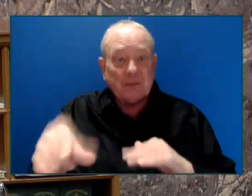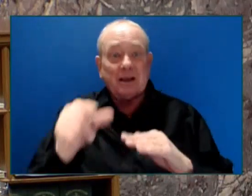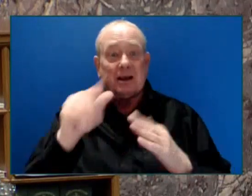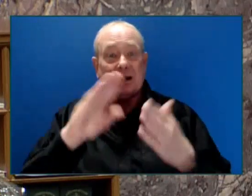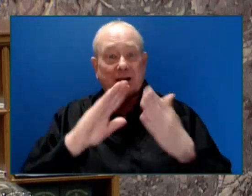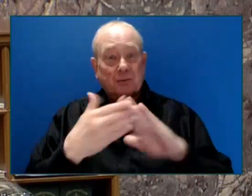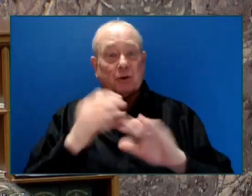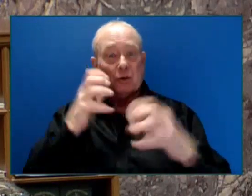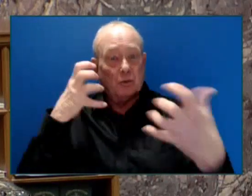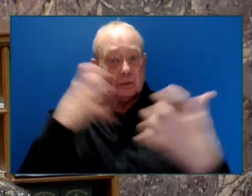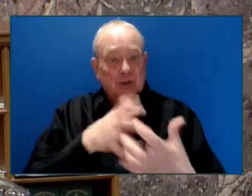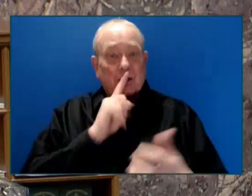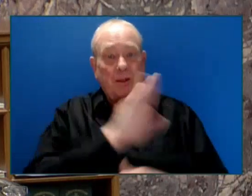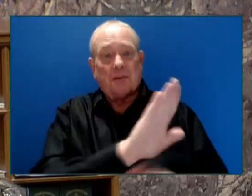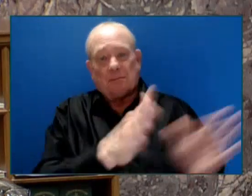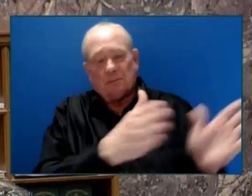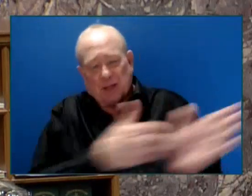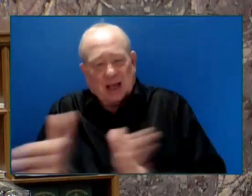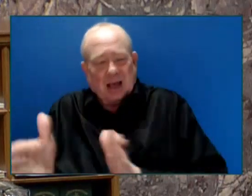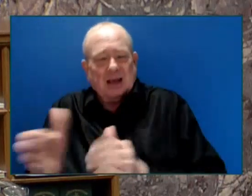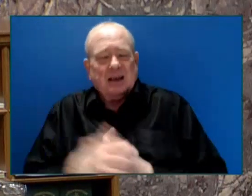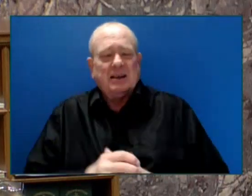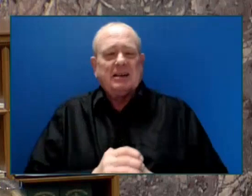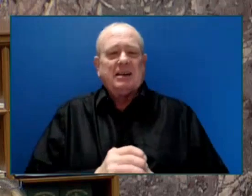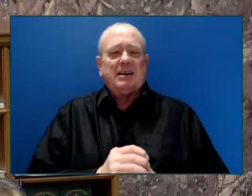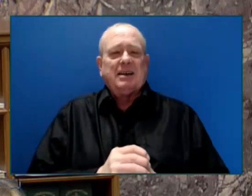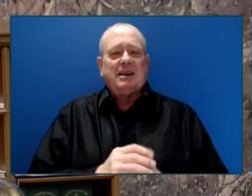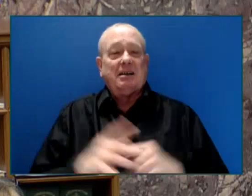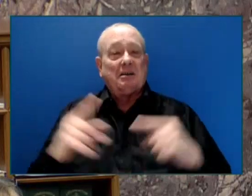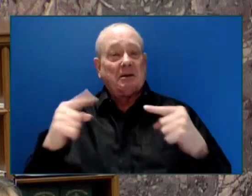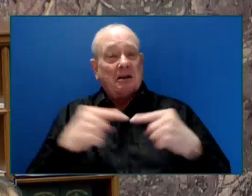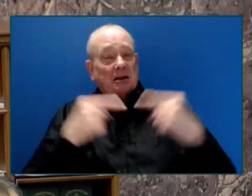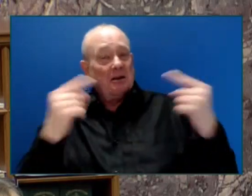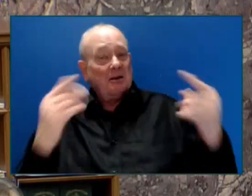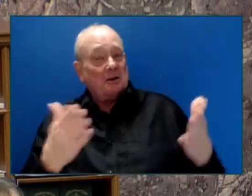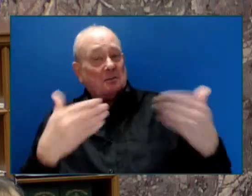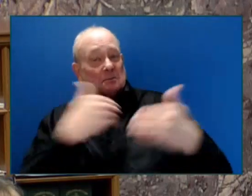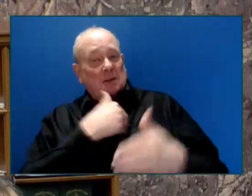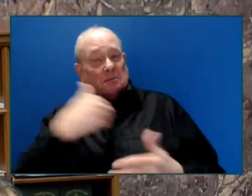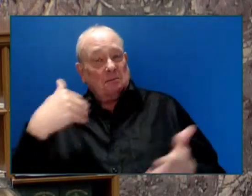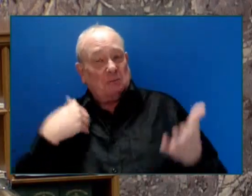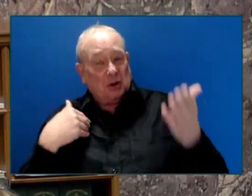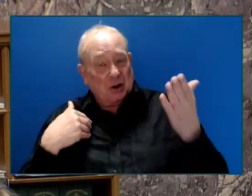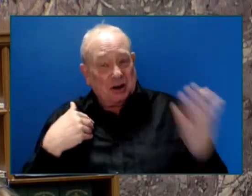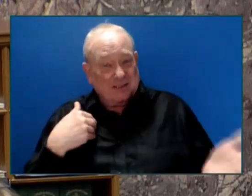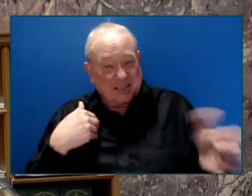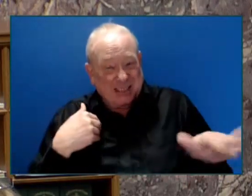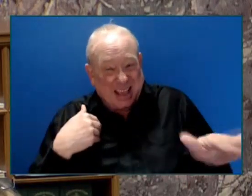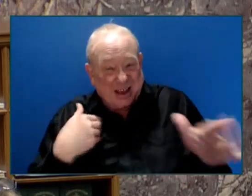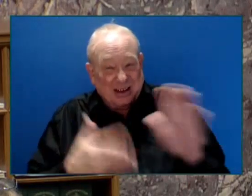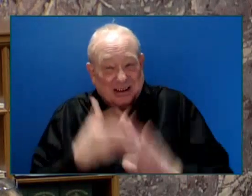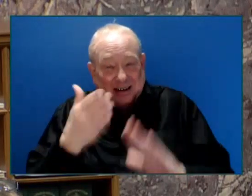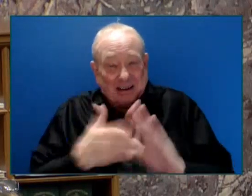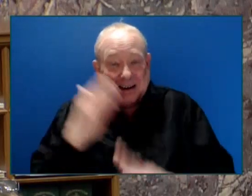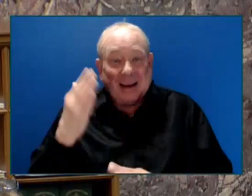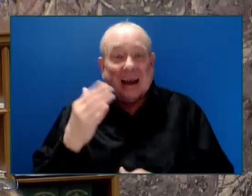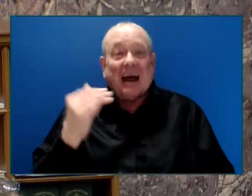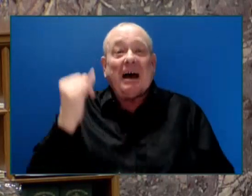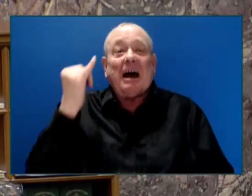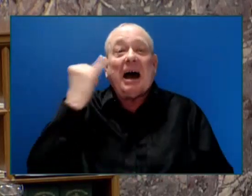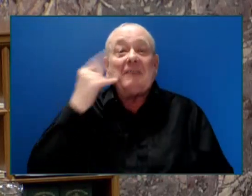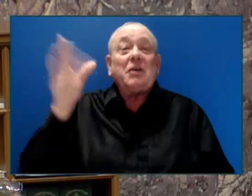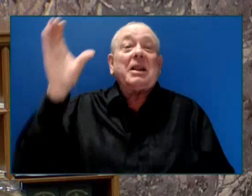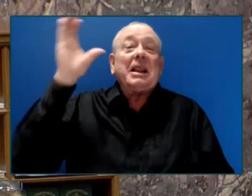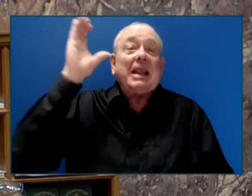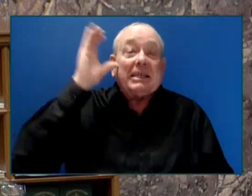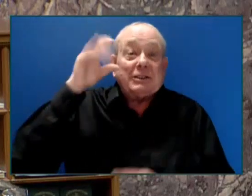Now, if the member opposite and the government opposite had listened to the voices like this opposition in the private sector that were warning them years ago